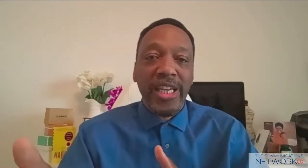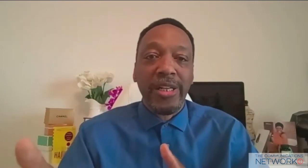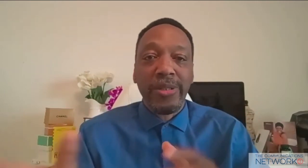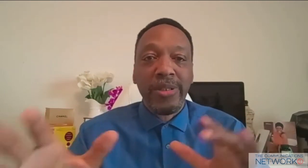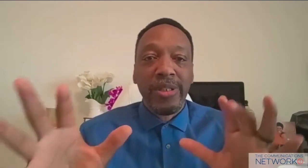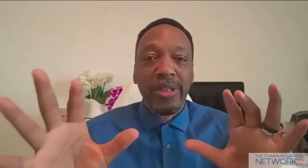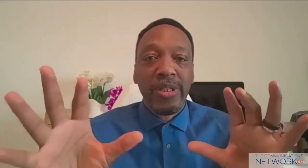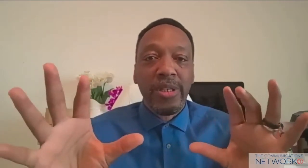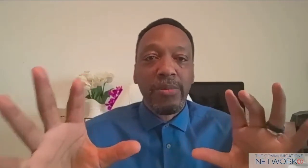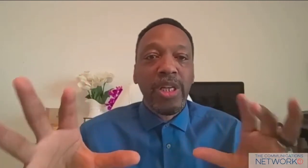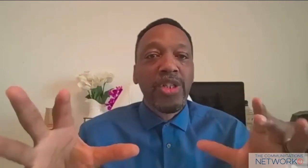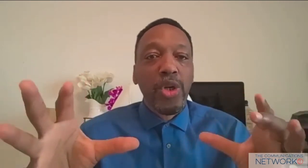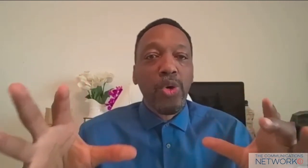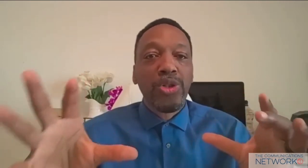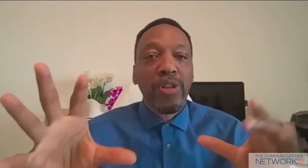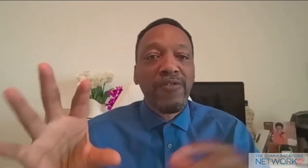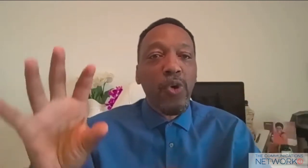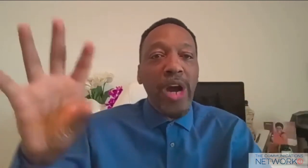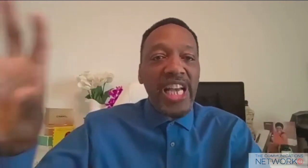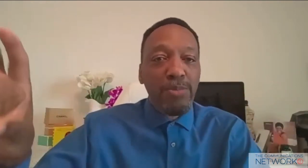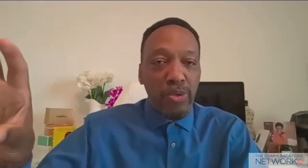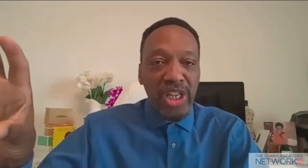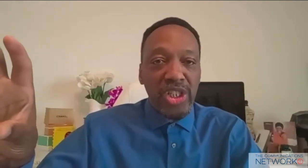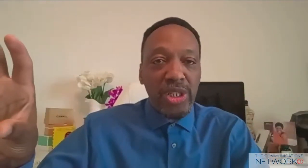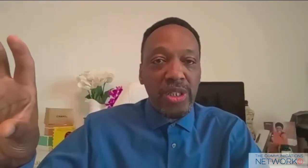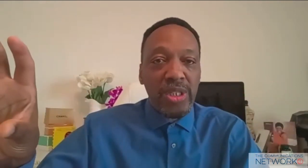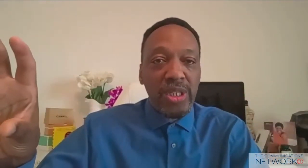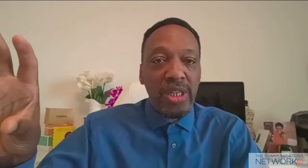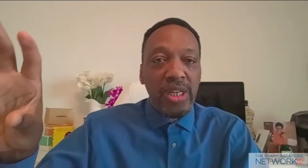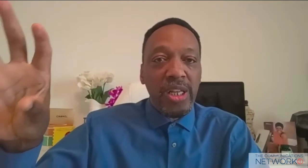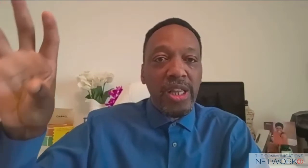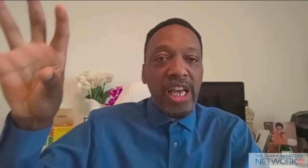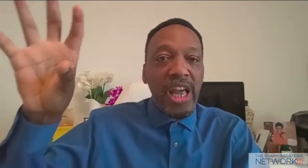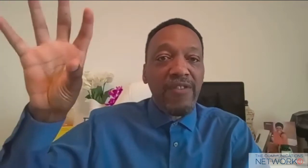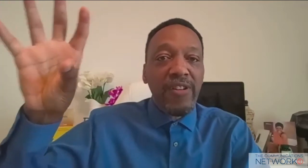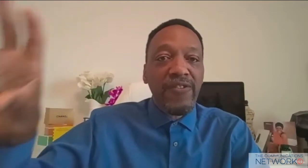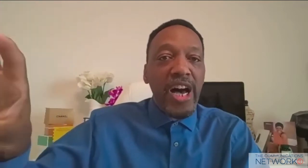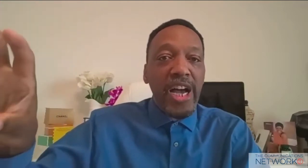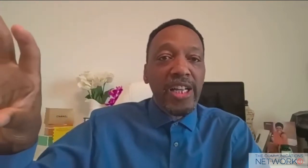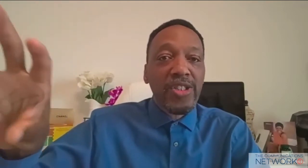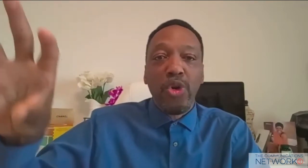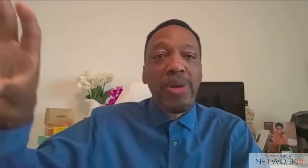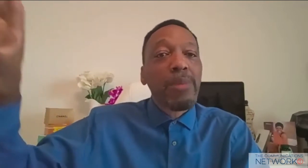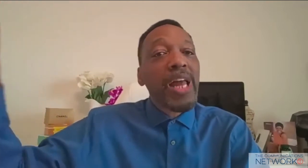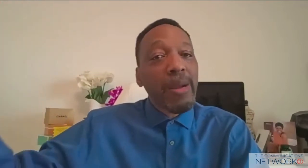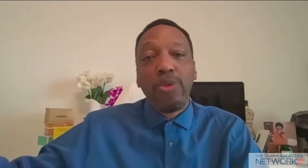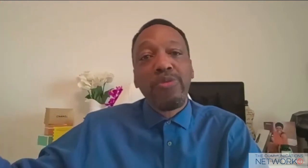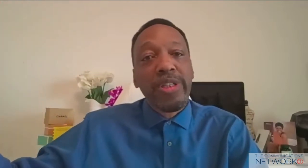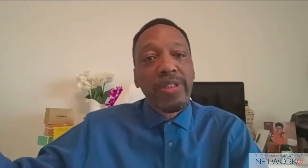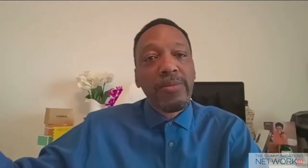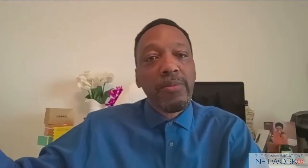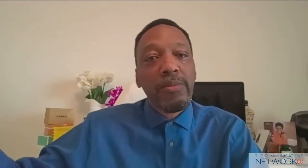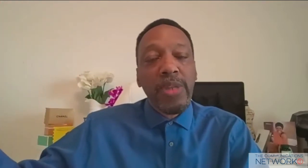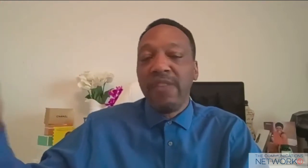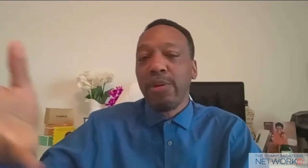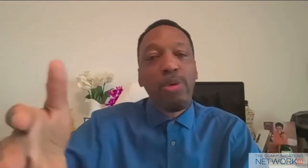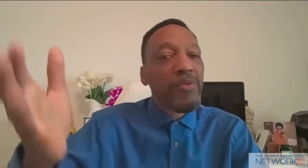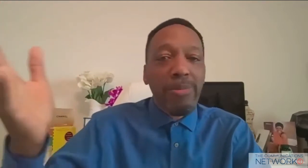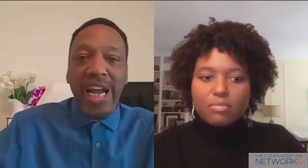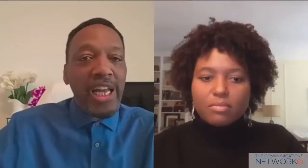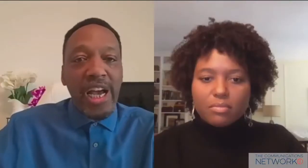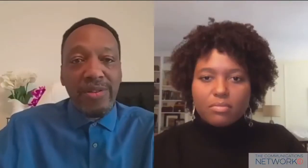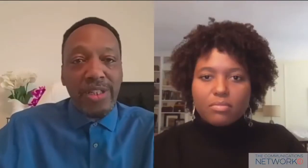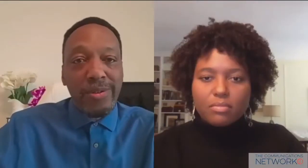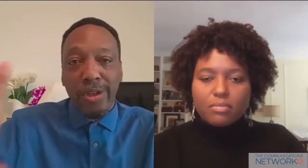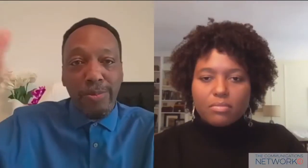and Excel, because those are the four aspirations that have defined so many Black movements. Even the movement